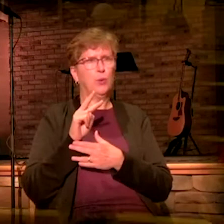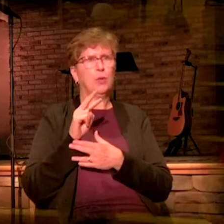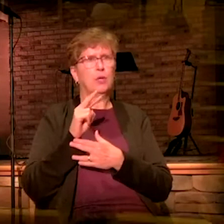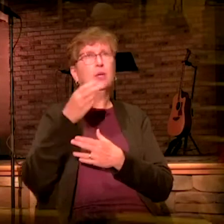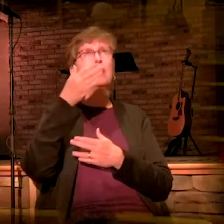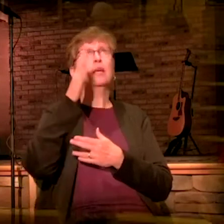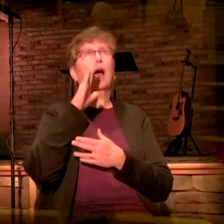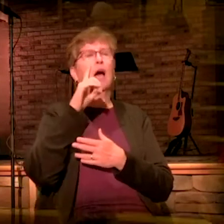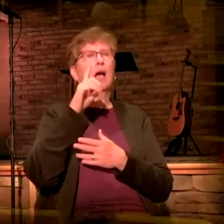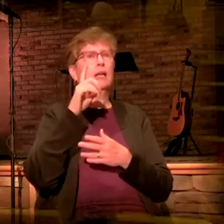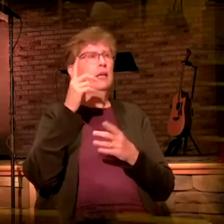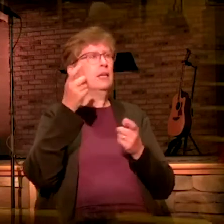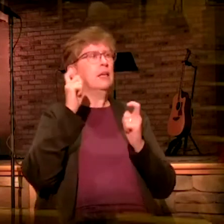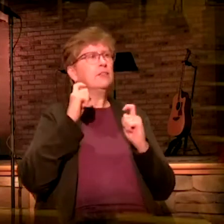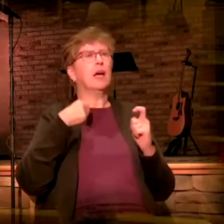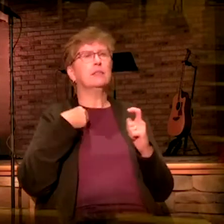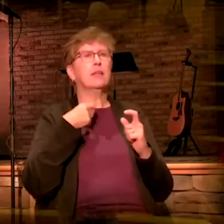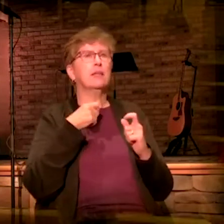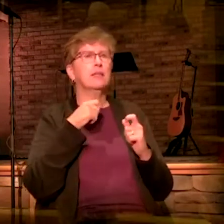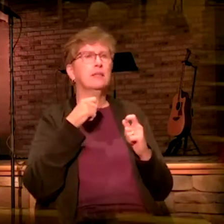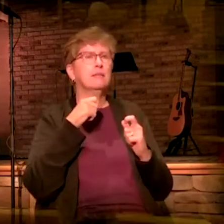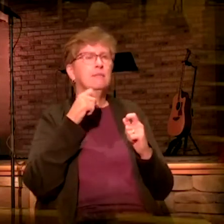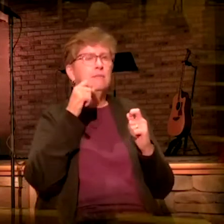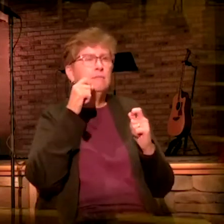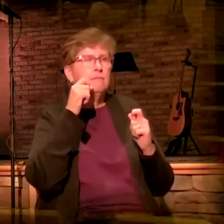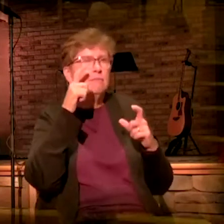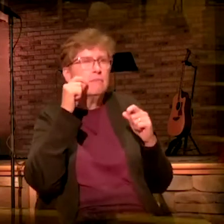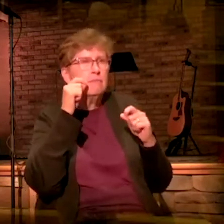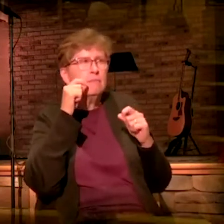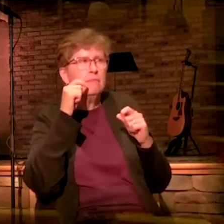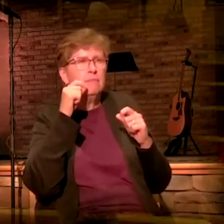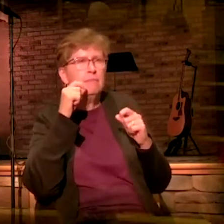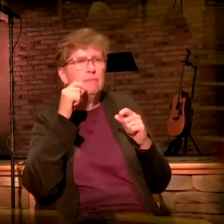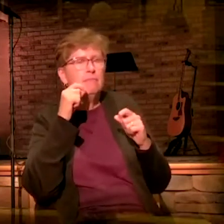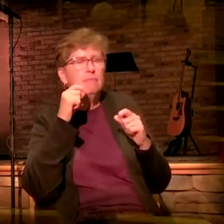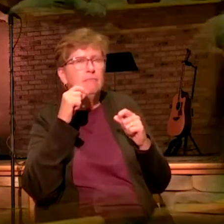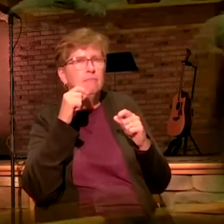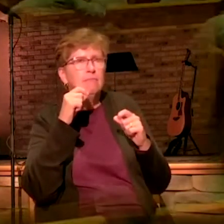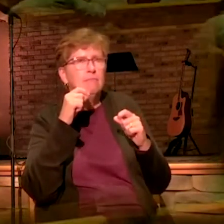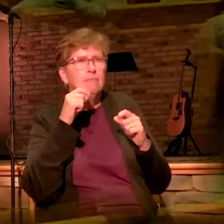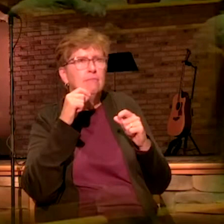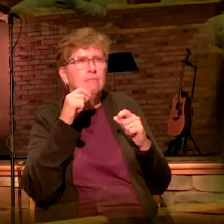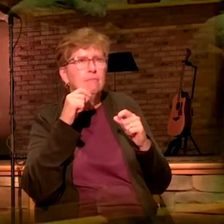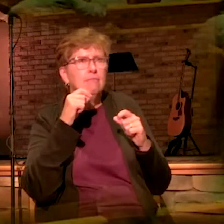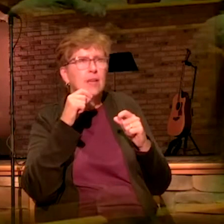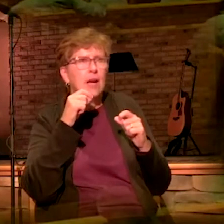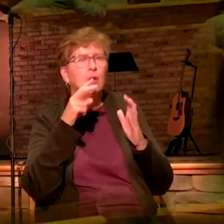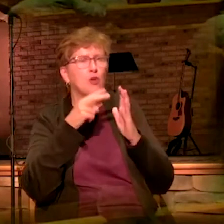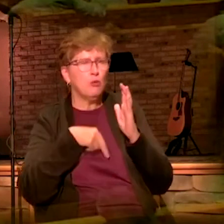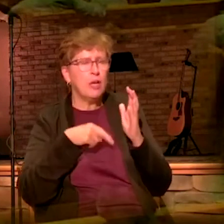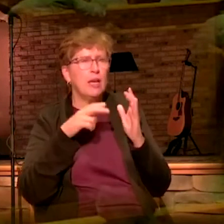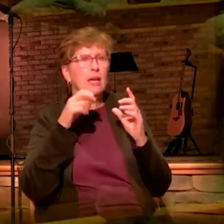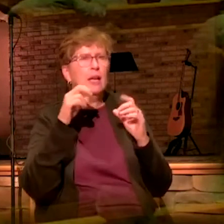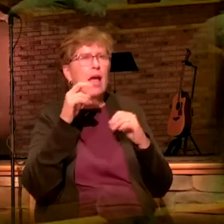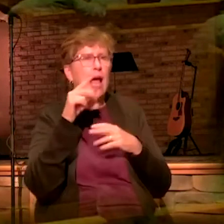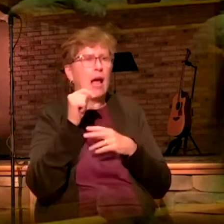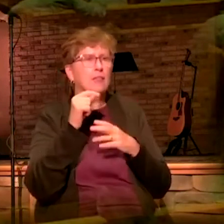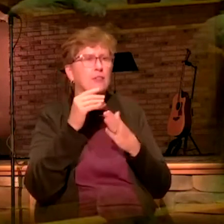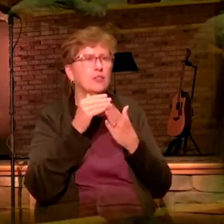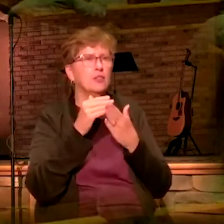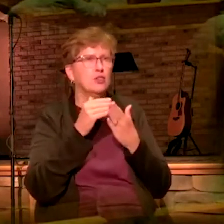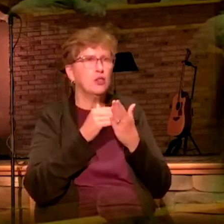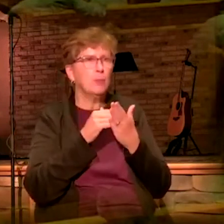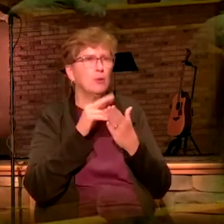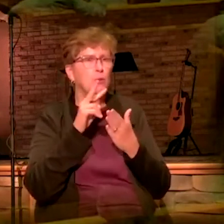snapshot of this early church and its remarkable beauty. I'm going to read Acts chapter 2, beginning at verse